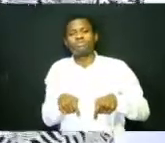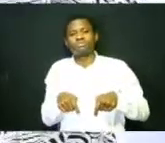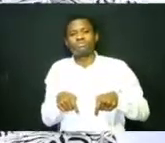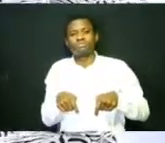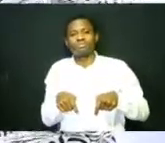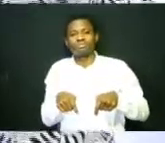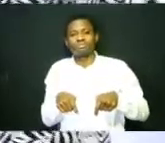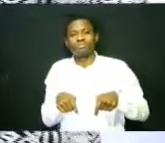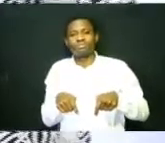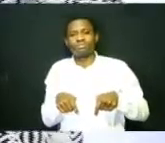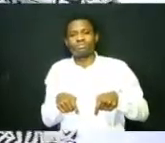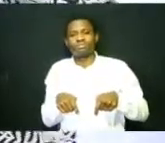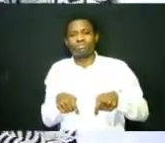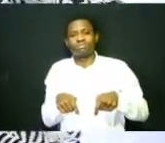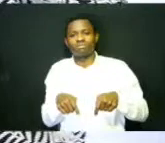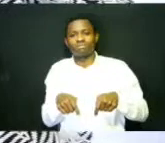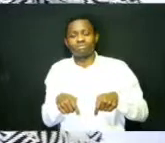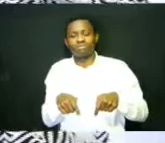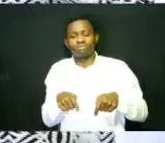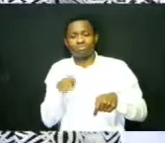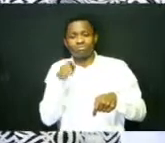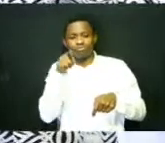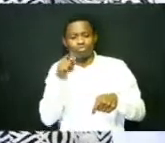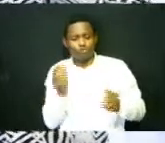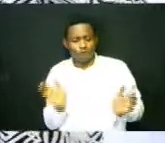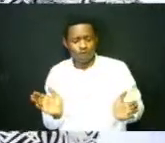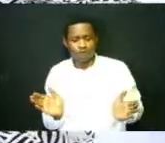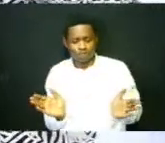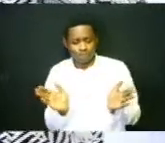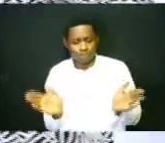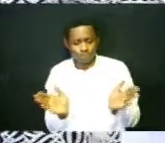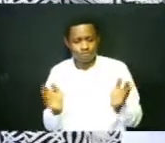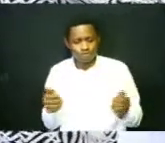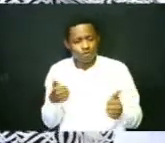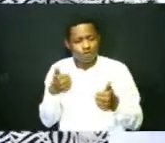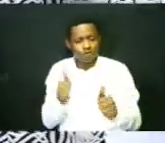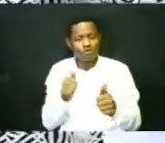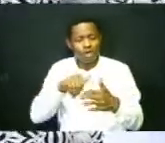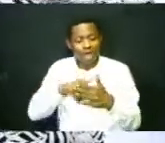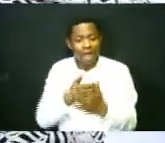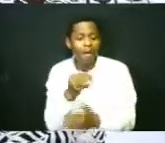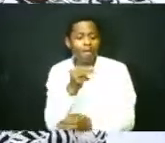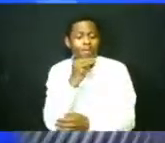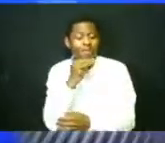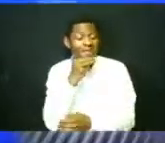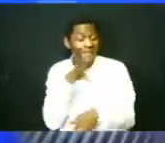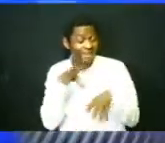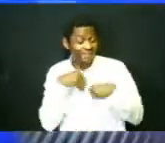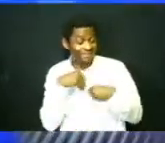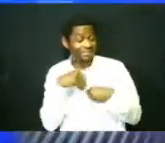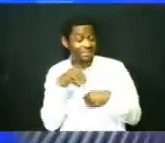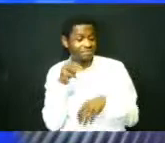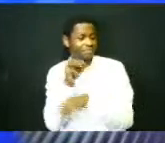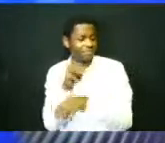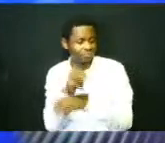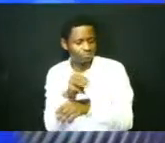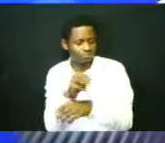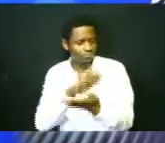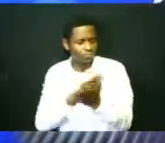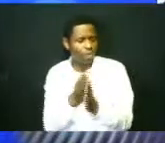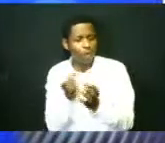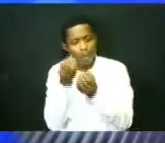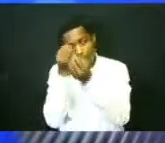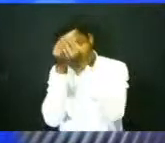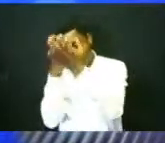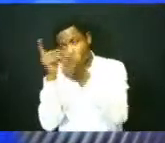born. I want you to follow the way Mary received the message. Be obedient to